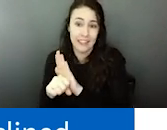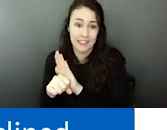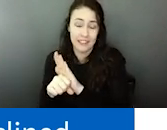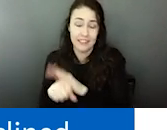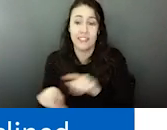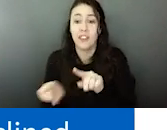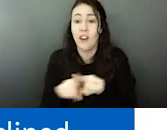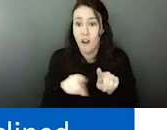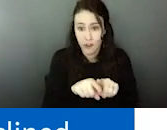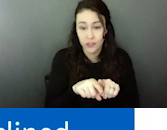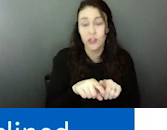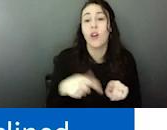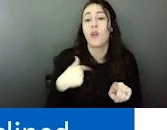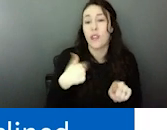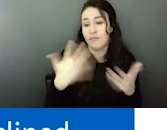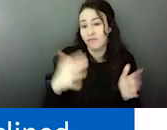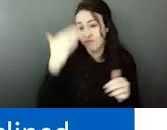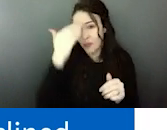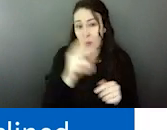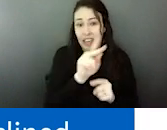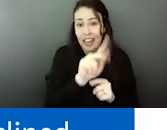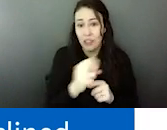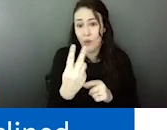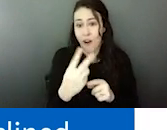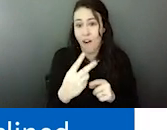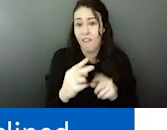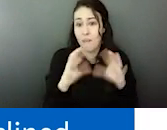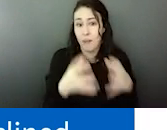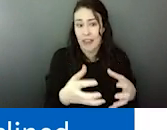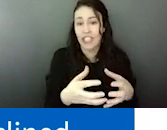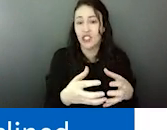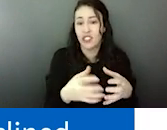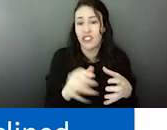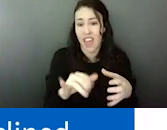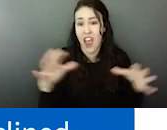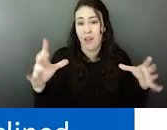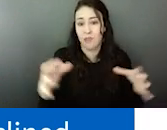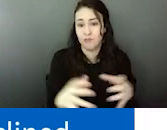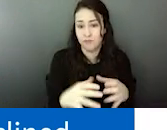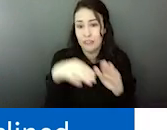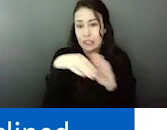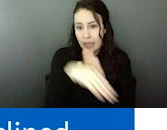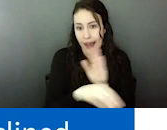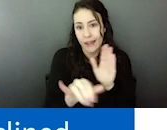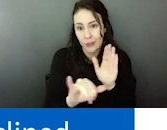steady decline in the K-12 population in our state, and it is projected that that will continue an